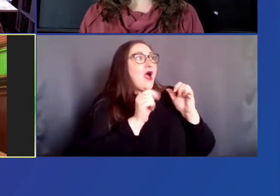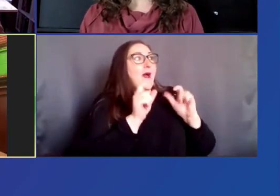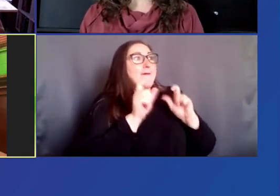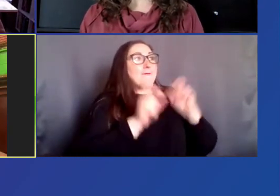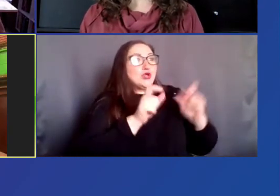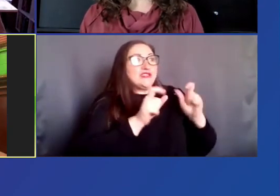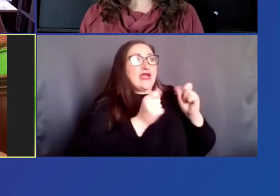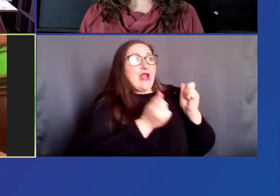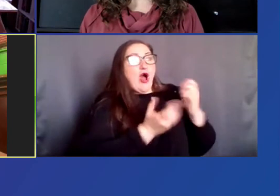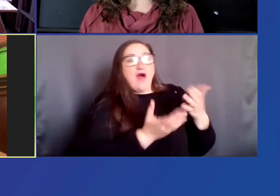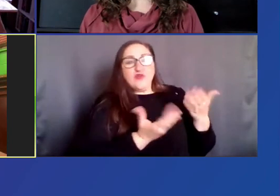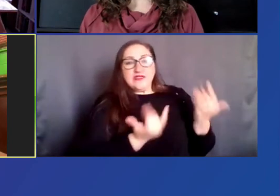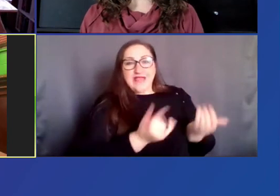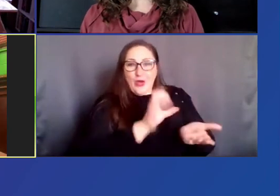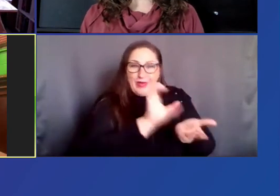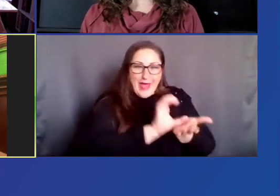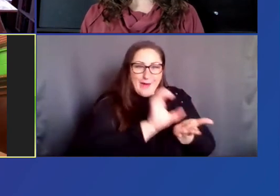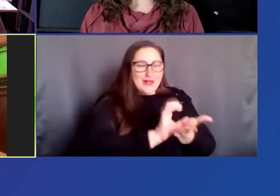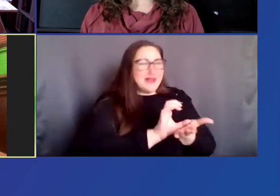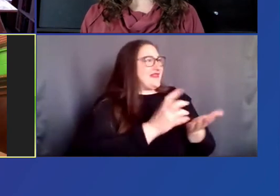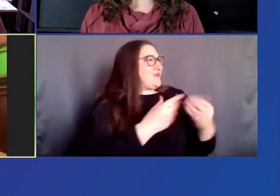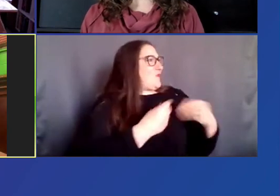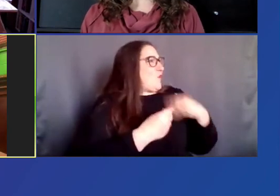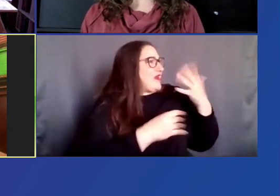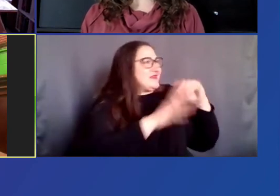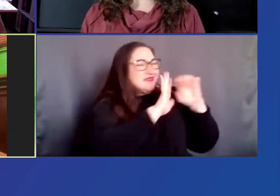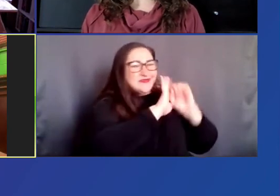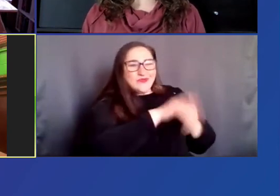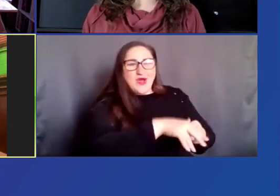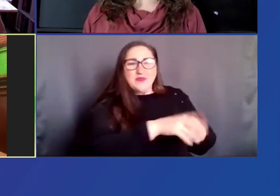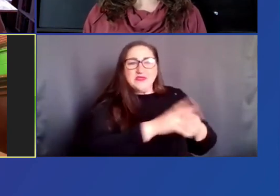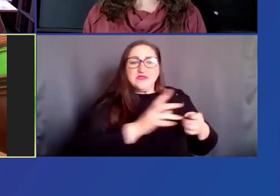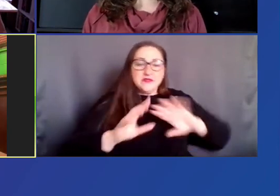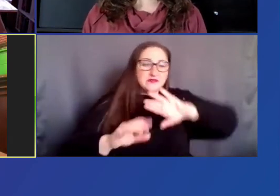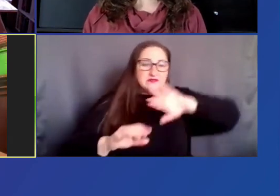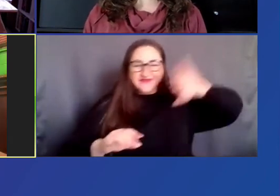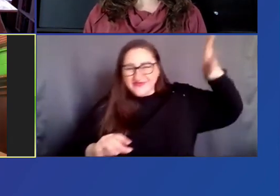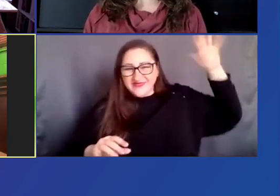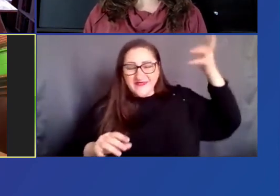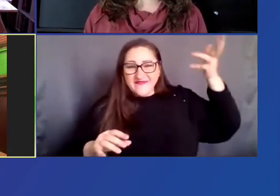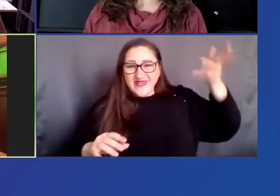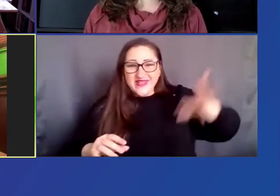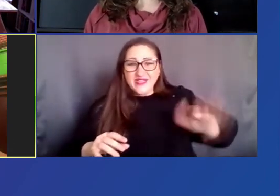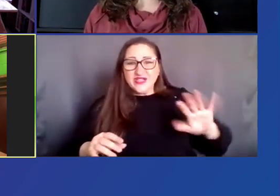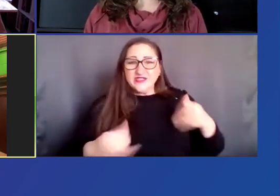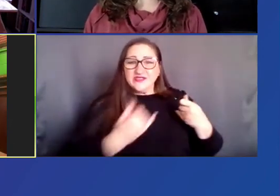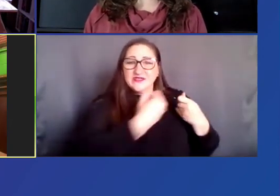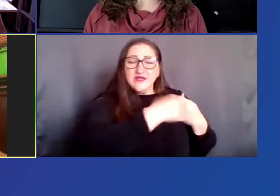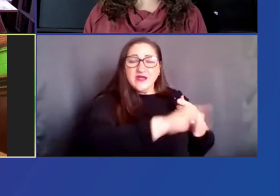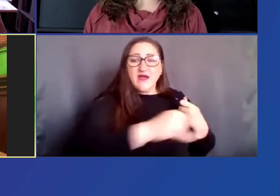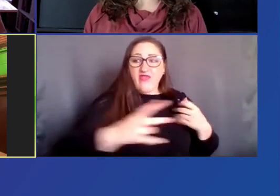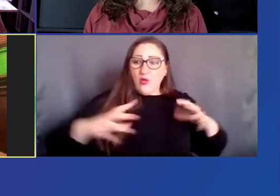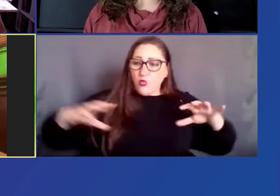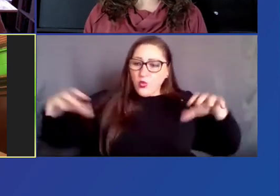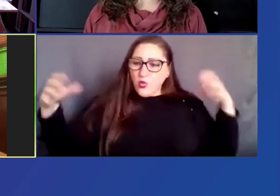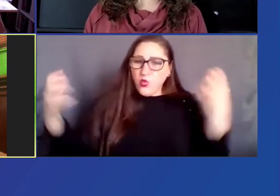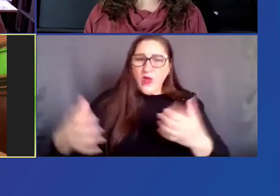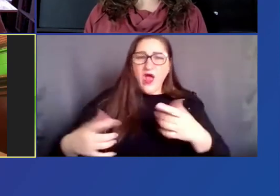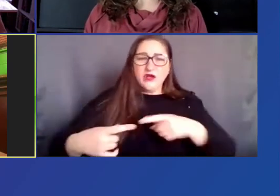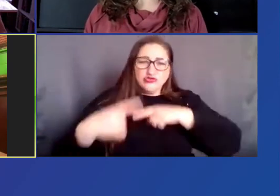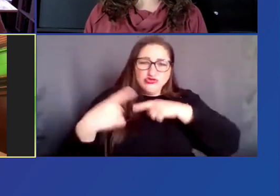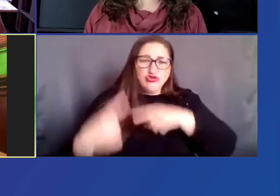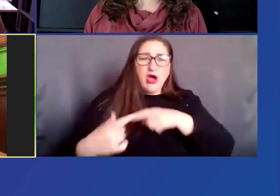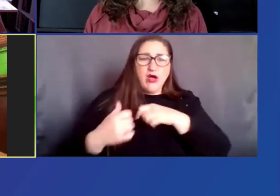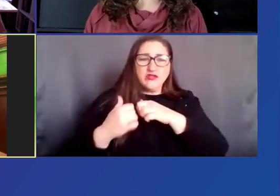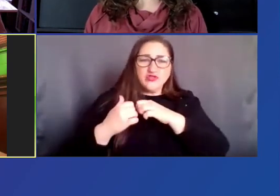Capitalism, like literally, right? Like to be in real struggle with each other, that deep struggle that we were talking